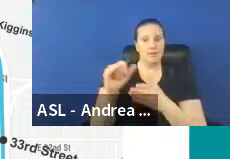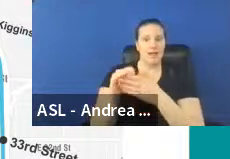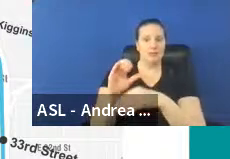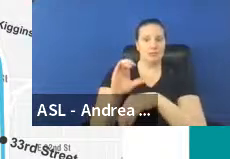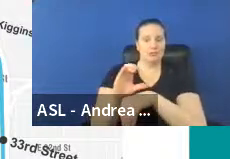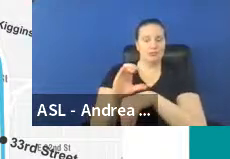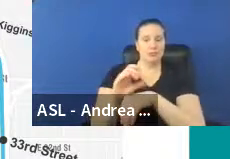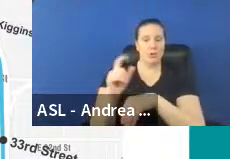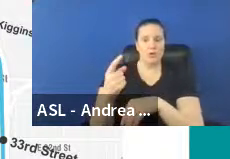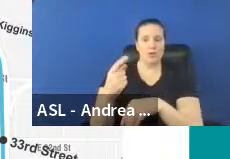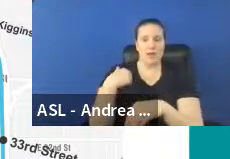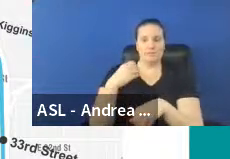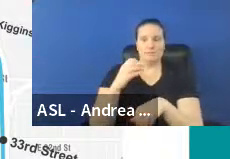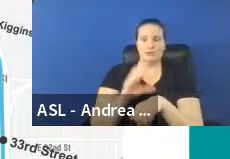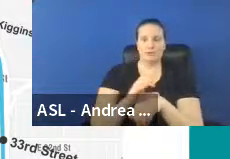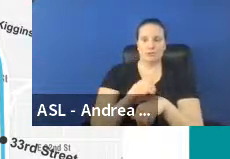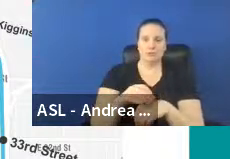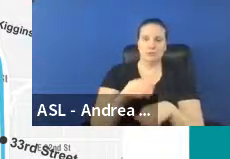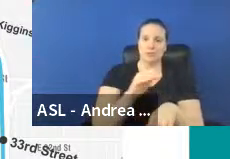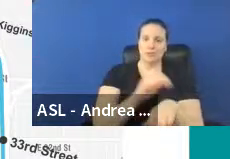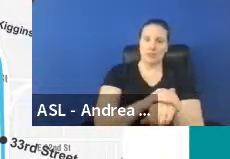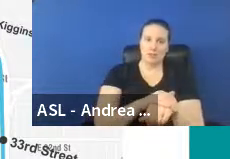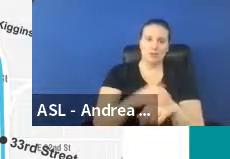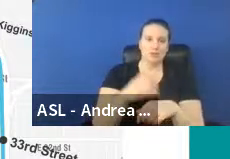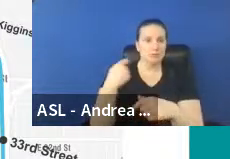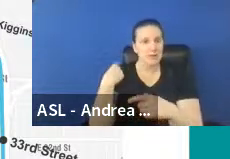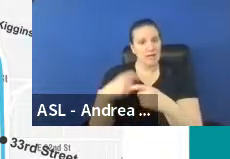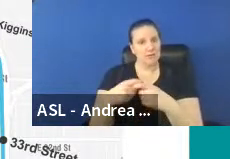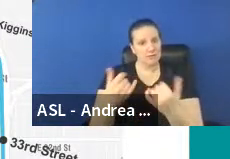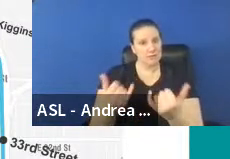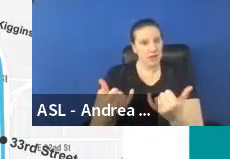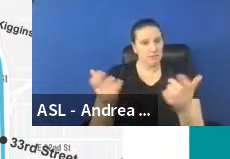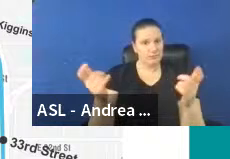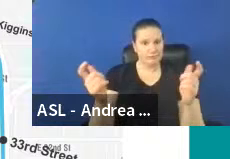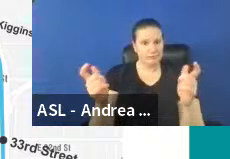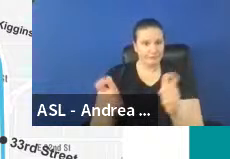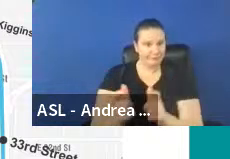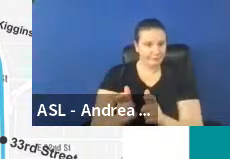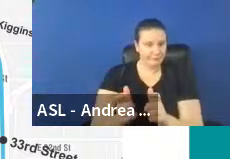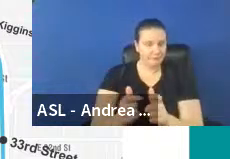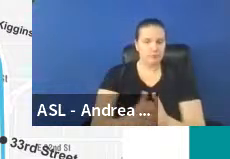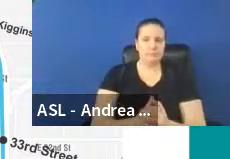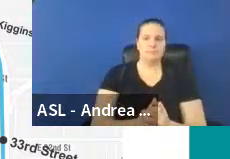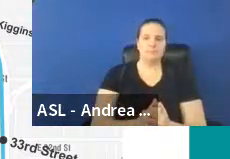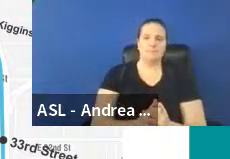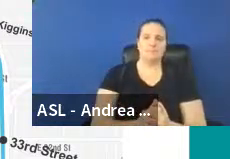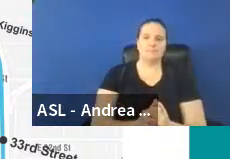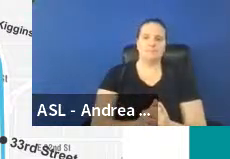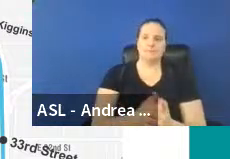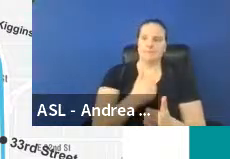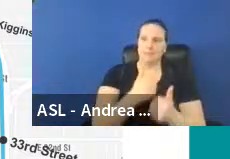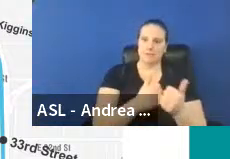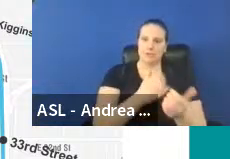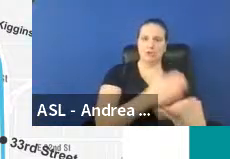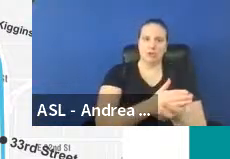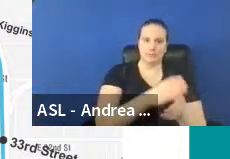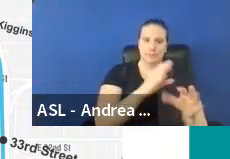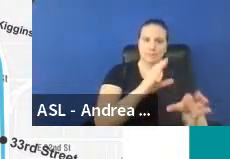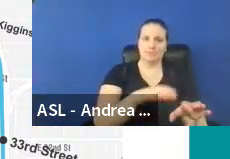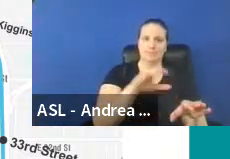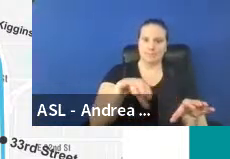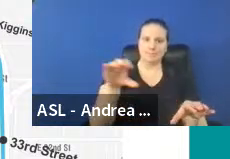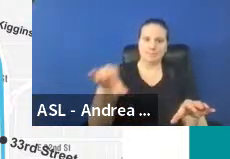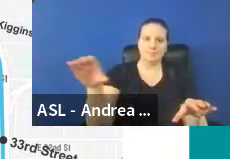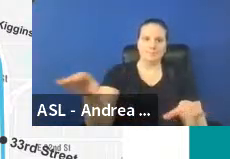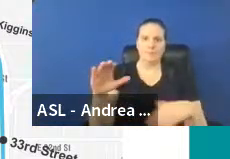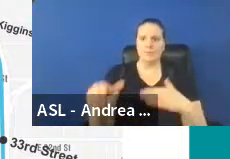only has Mass in English and in Spanish. Each of the stops along all of